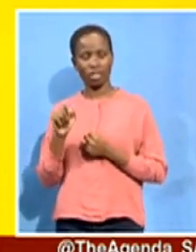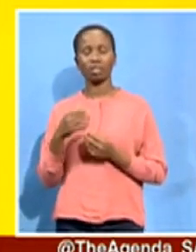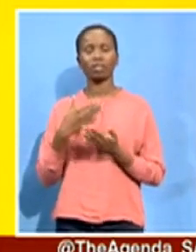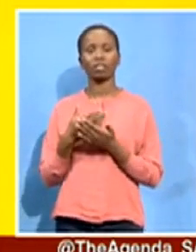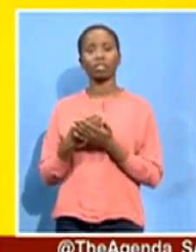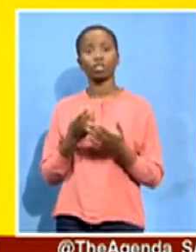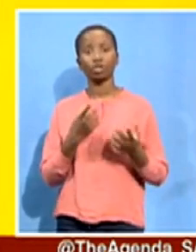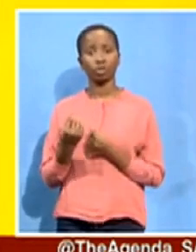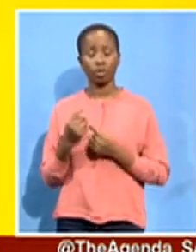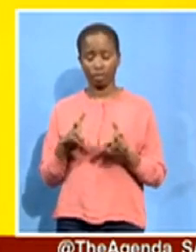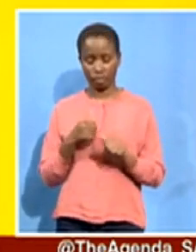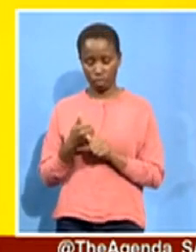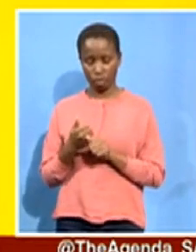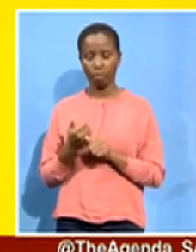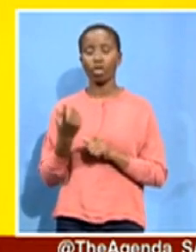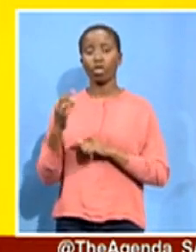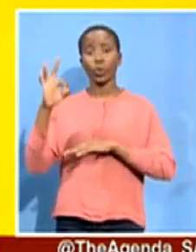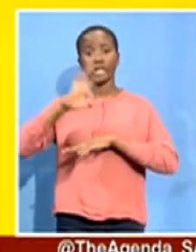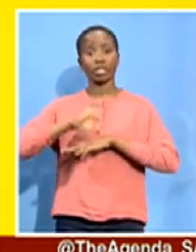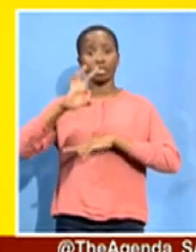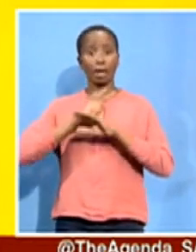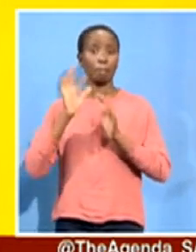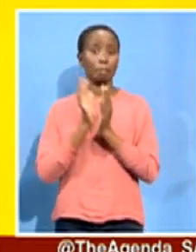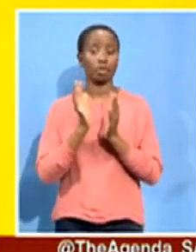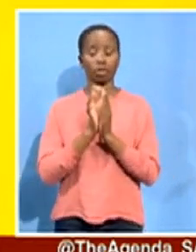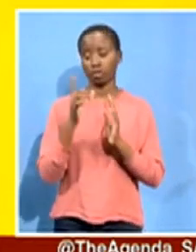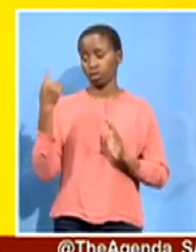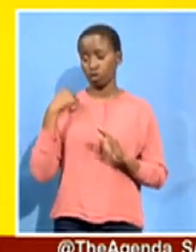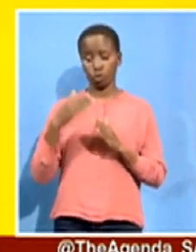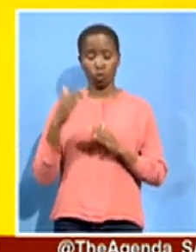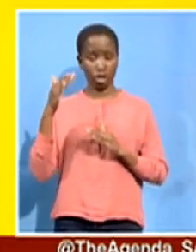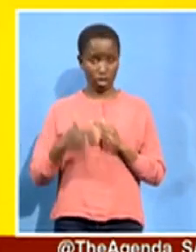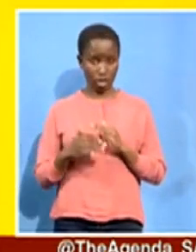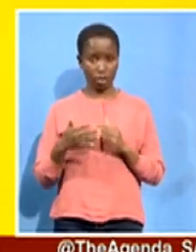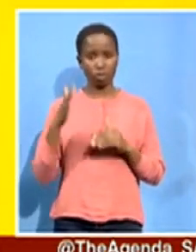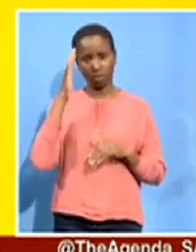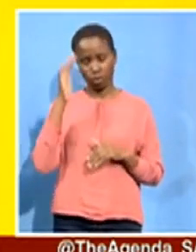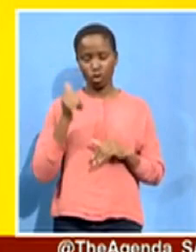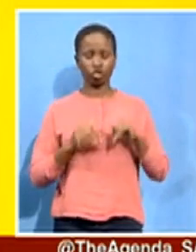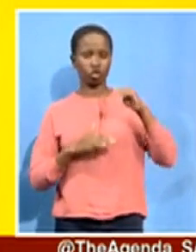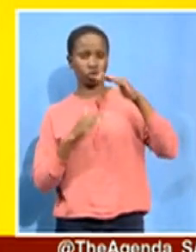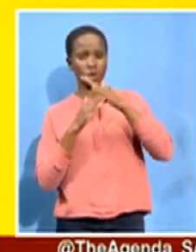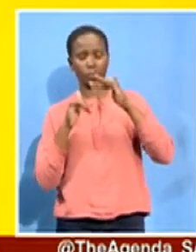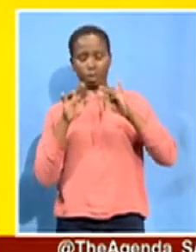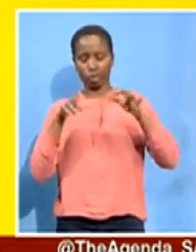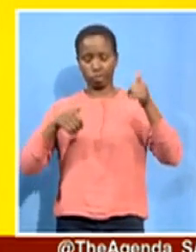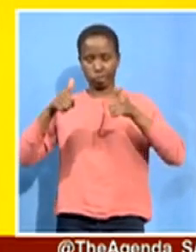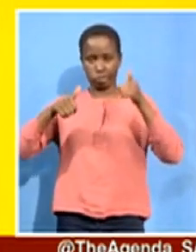meeting this past weekend. We know that top officials of the ANC had actually met with the newly